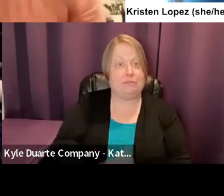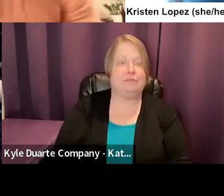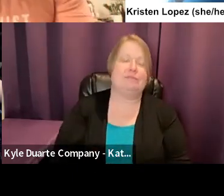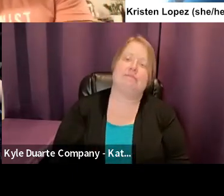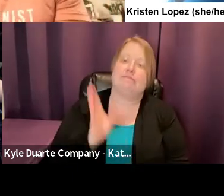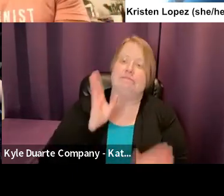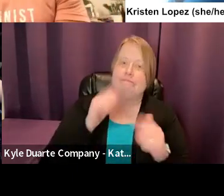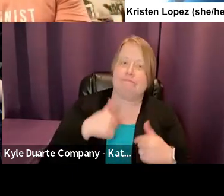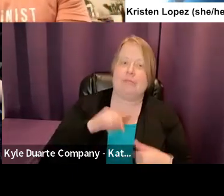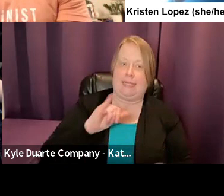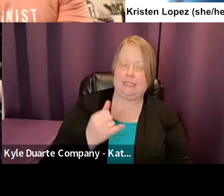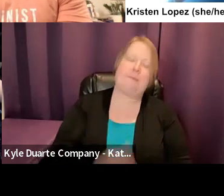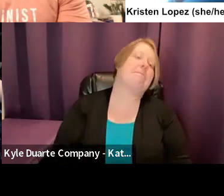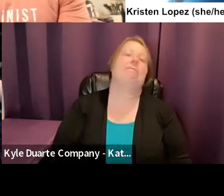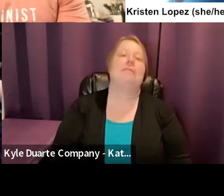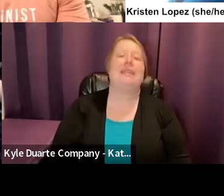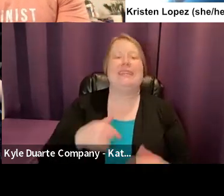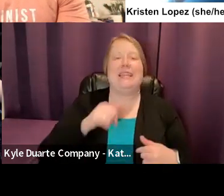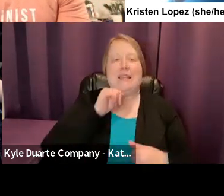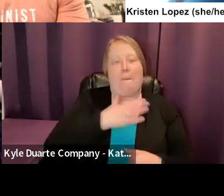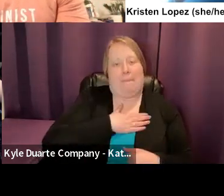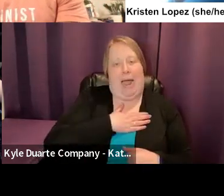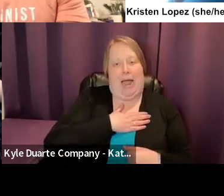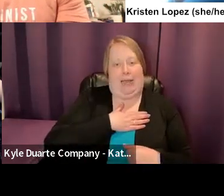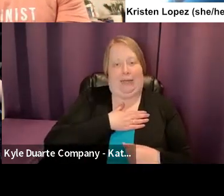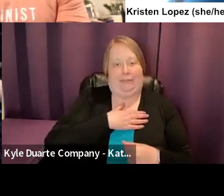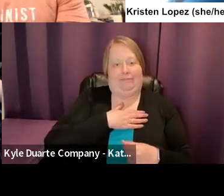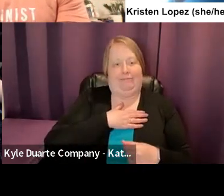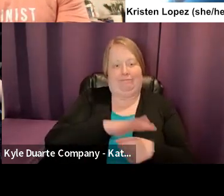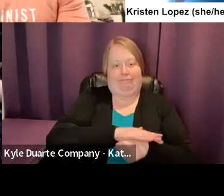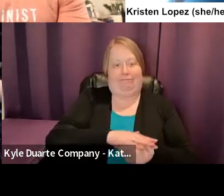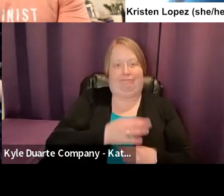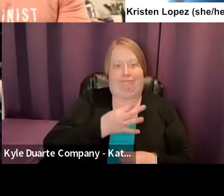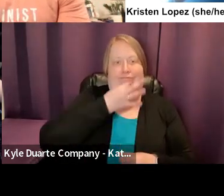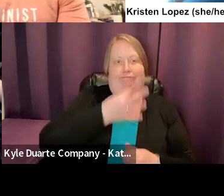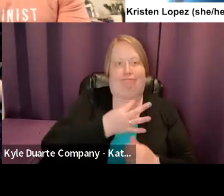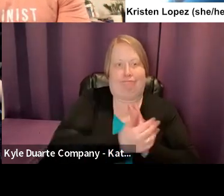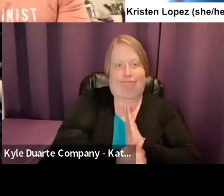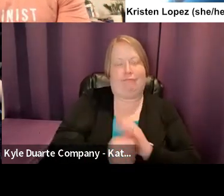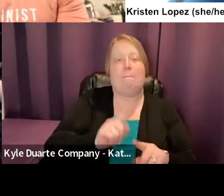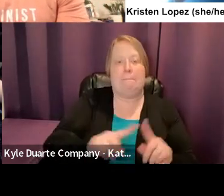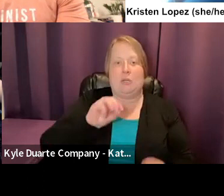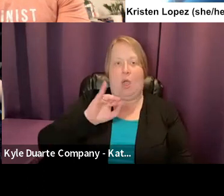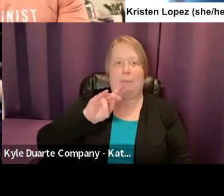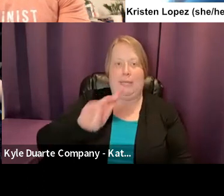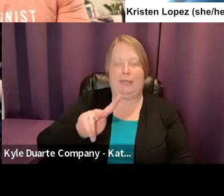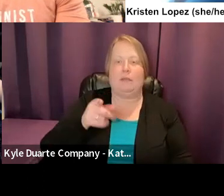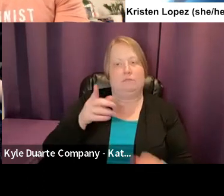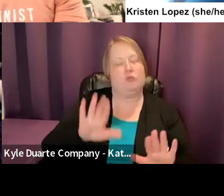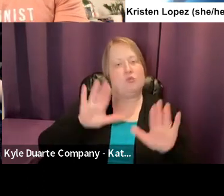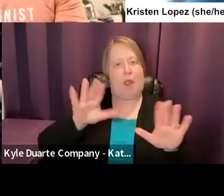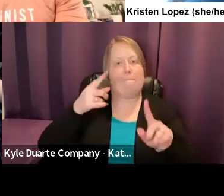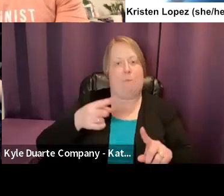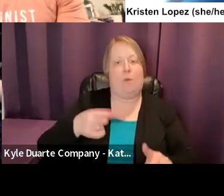Hey y'all, this is AJ. So this isn't my area of expertise, but I think Dominick made some amazing points. I think of a show like This